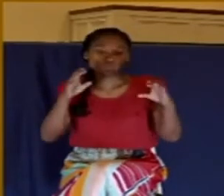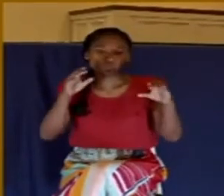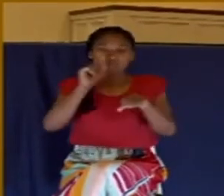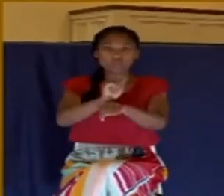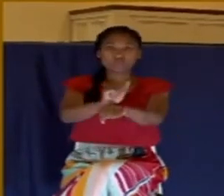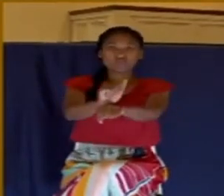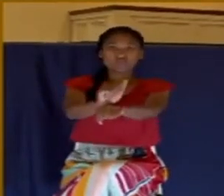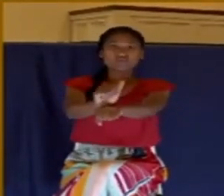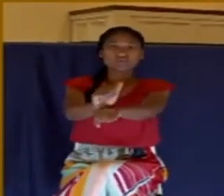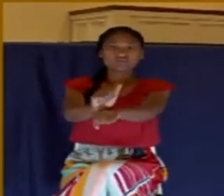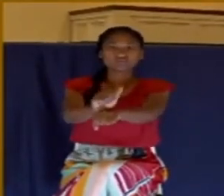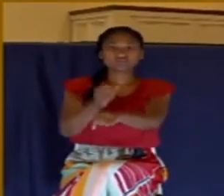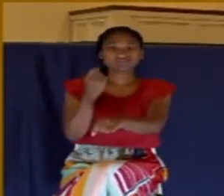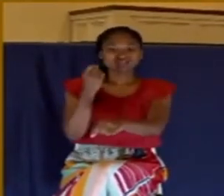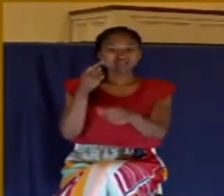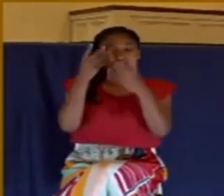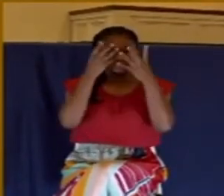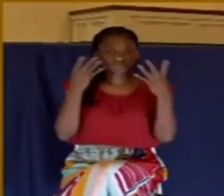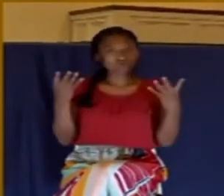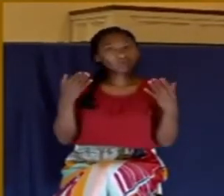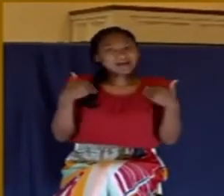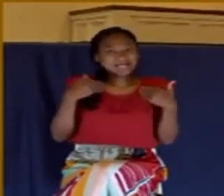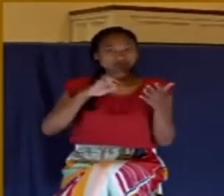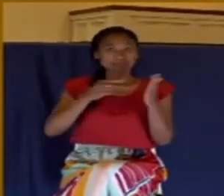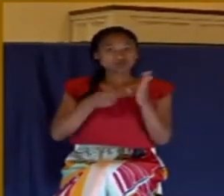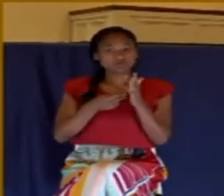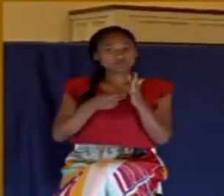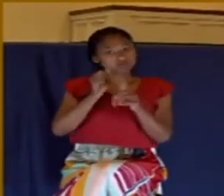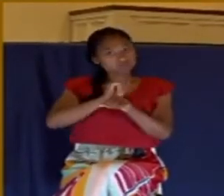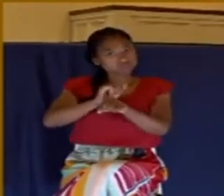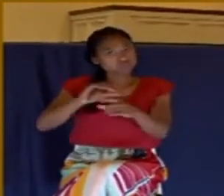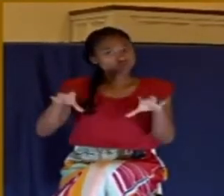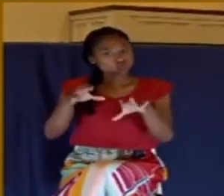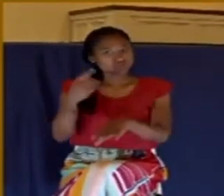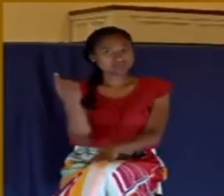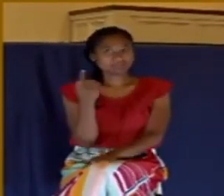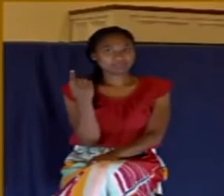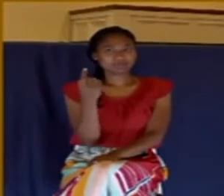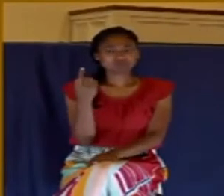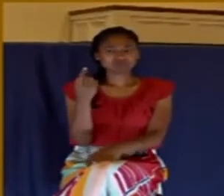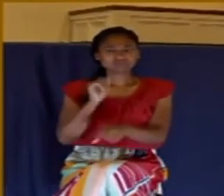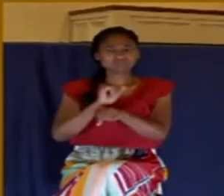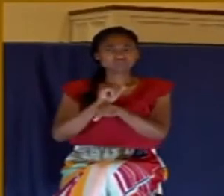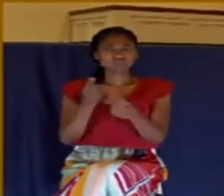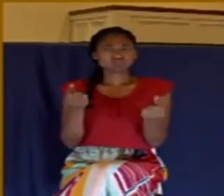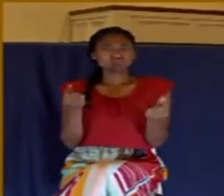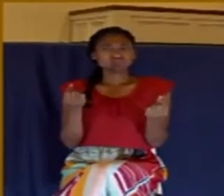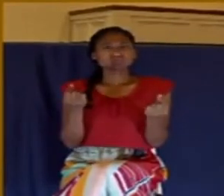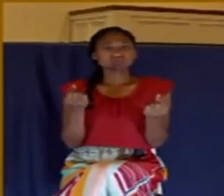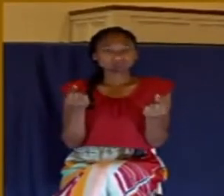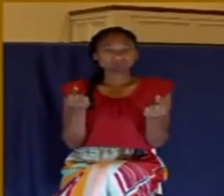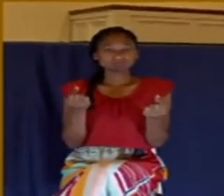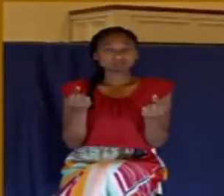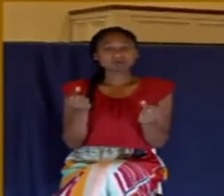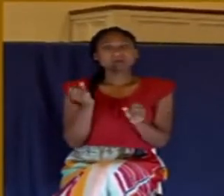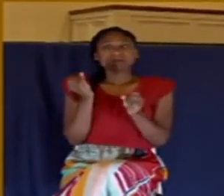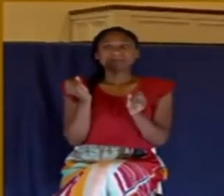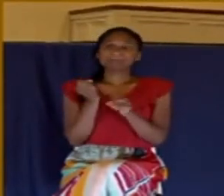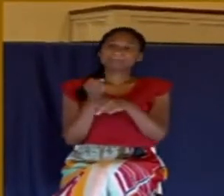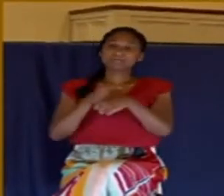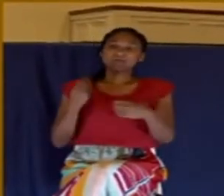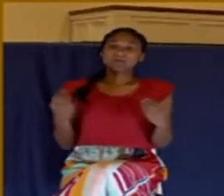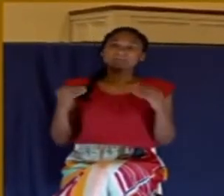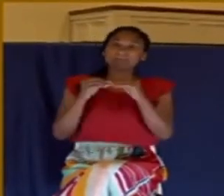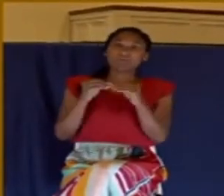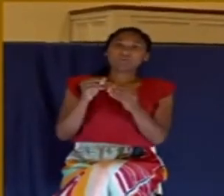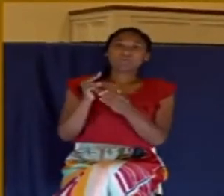She understood the purpose of it. What was the work? To bring sanctification. Sorrow, the Bible says, is better